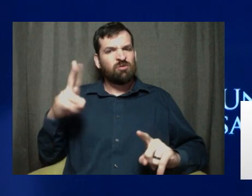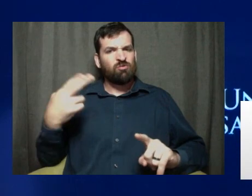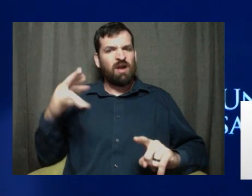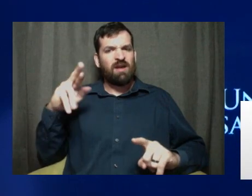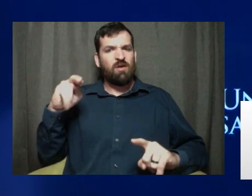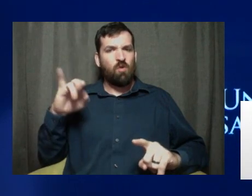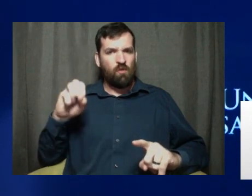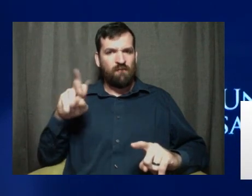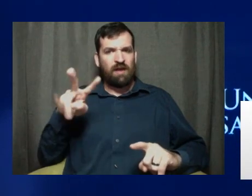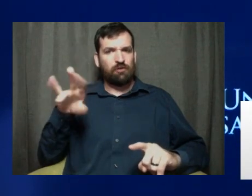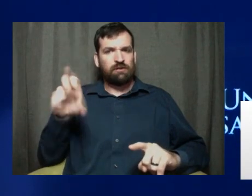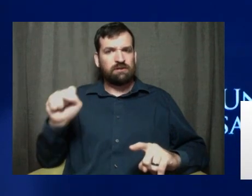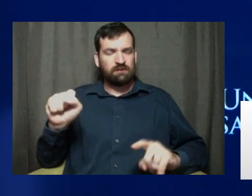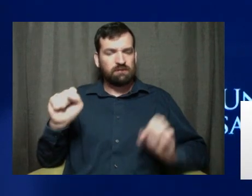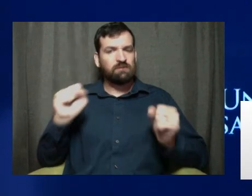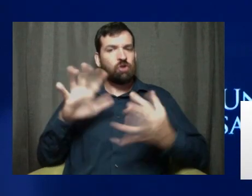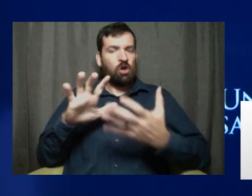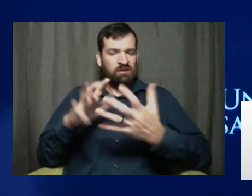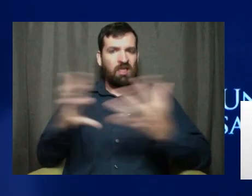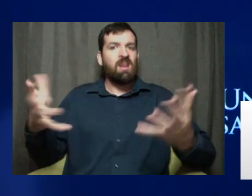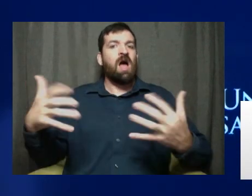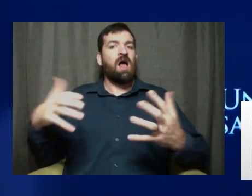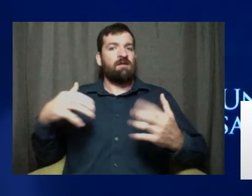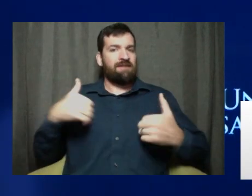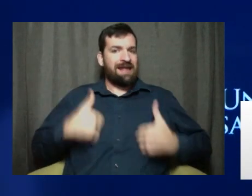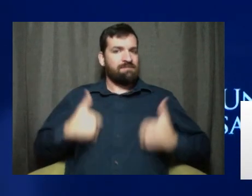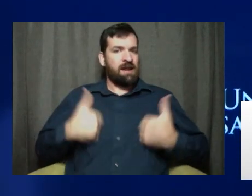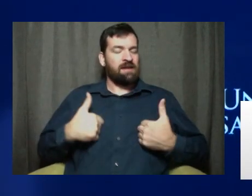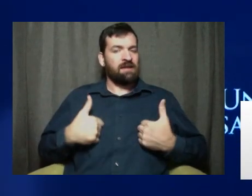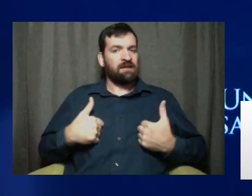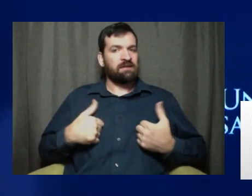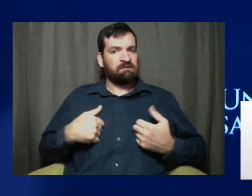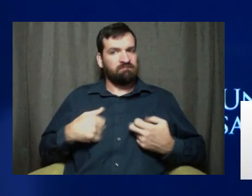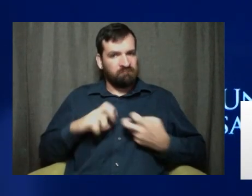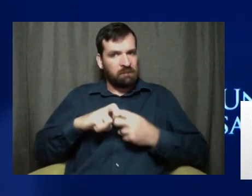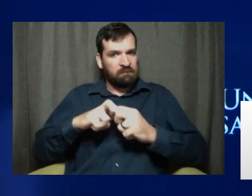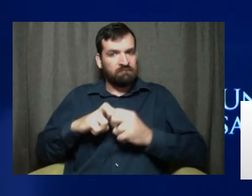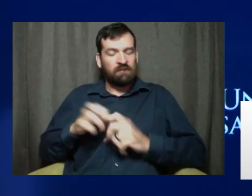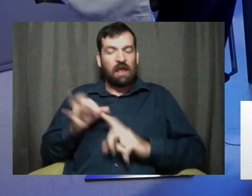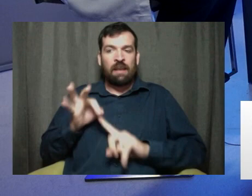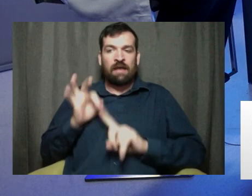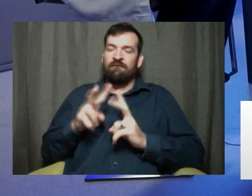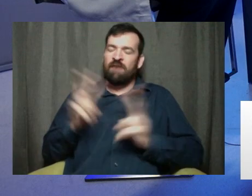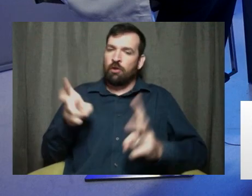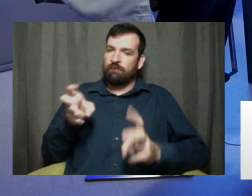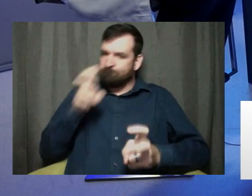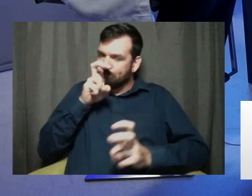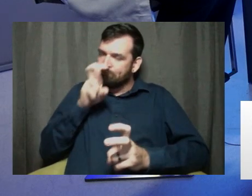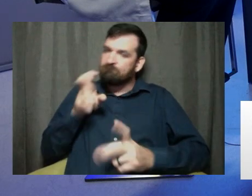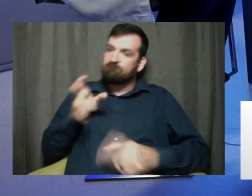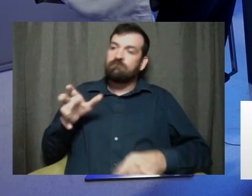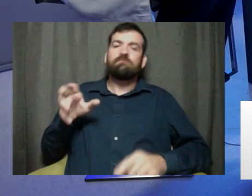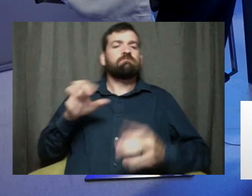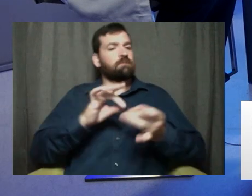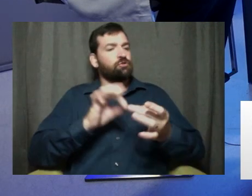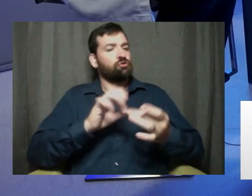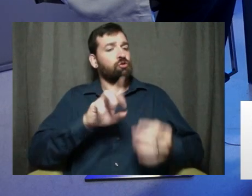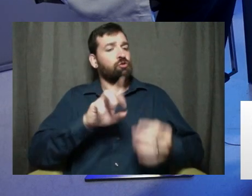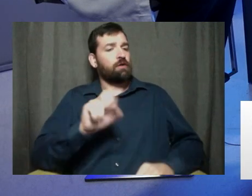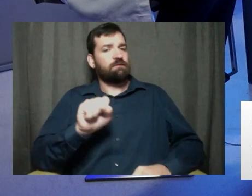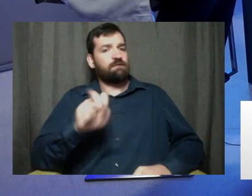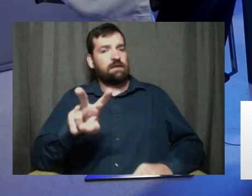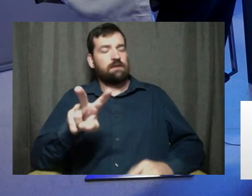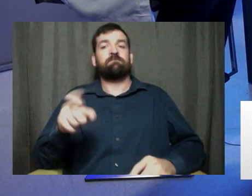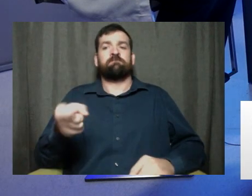caused a lot of asthmatics to be pretty sick if they're not like really on their asthma regimen. So you talked about RSV. We spoke with one mom who just last week